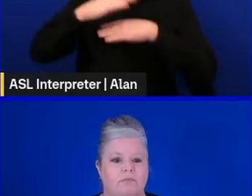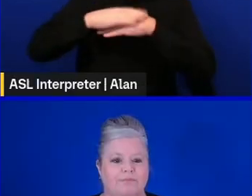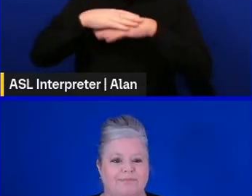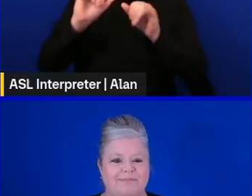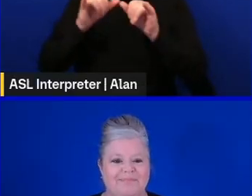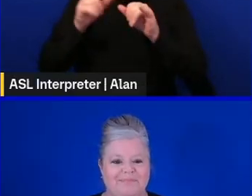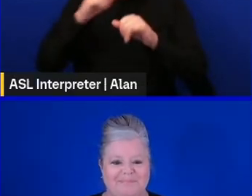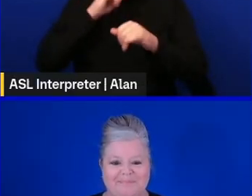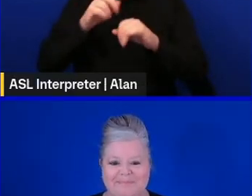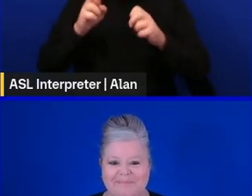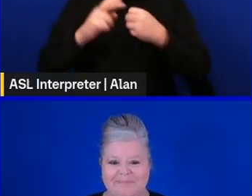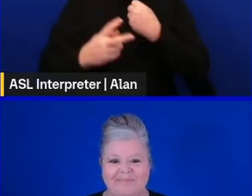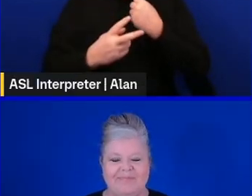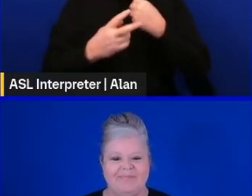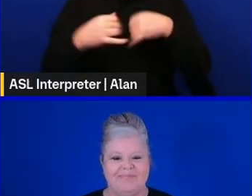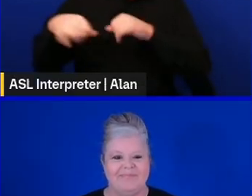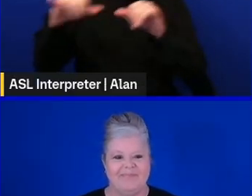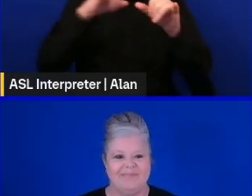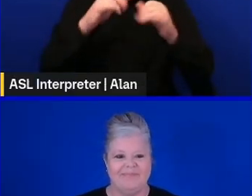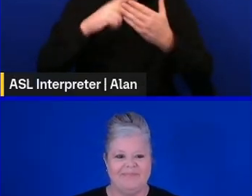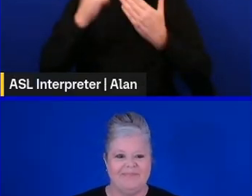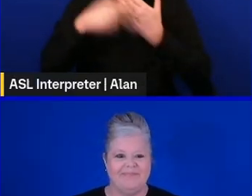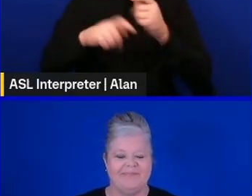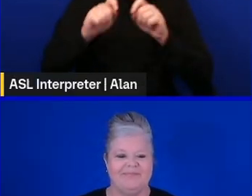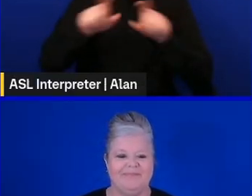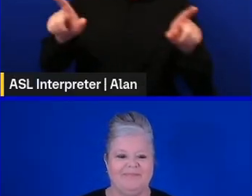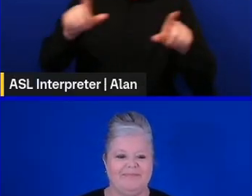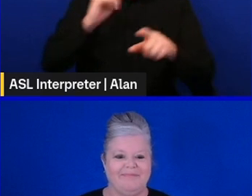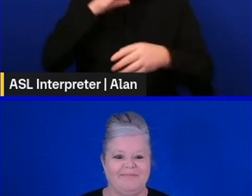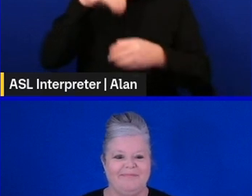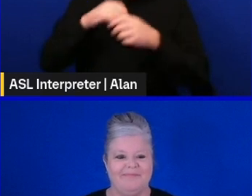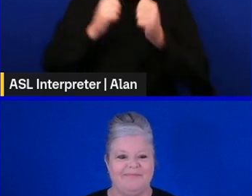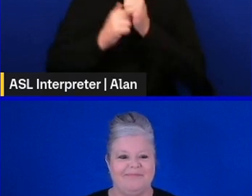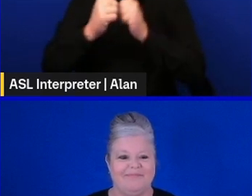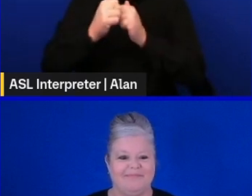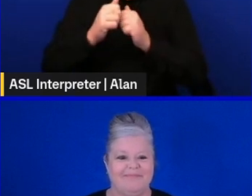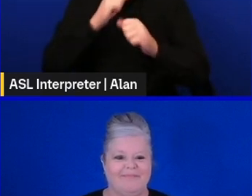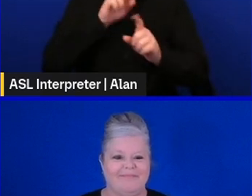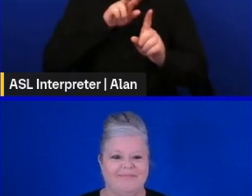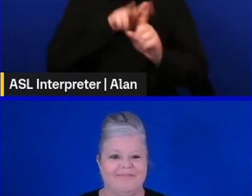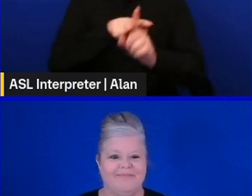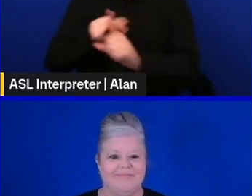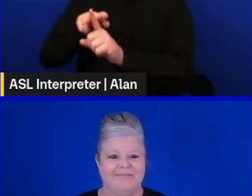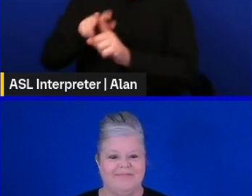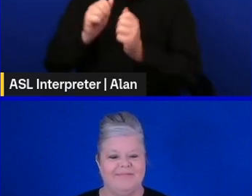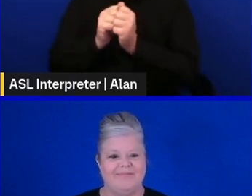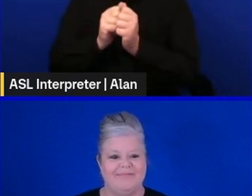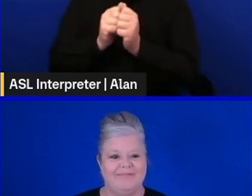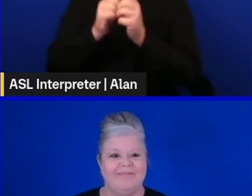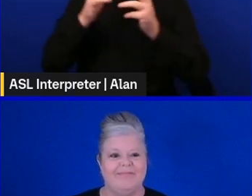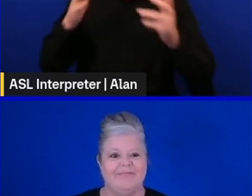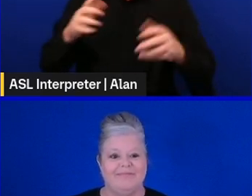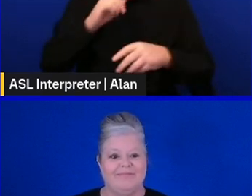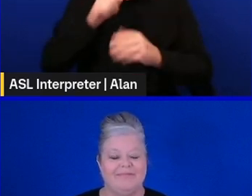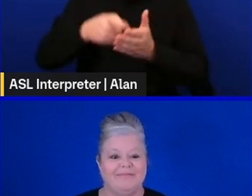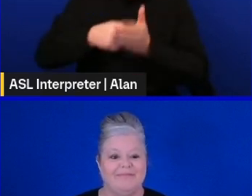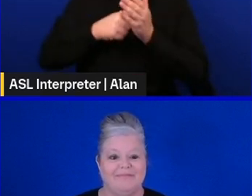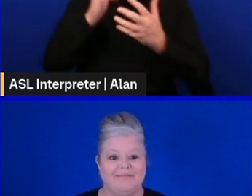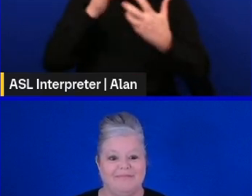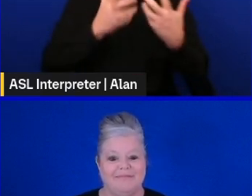standardize application deployment and infrastructure provisioning without require custom